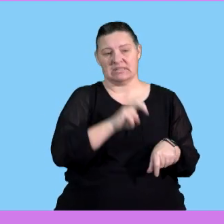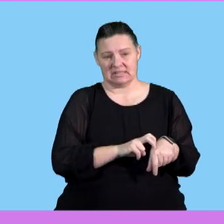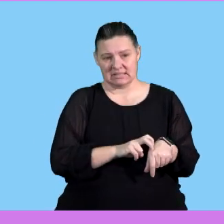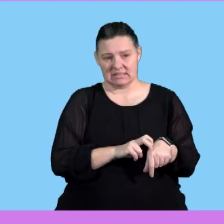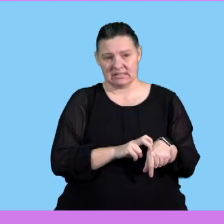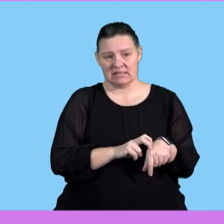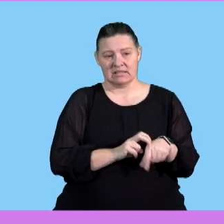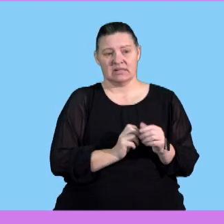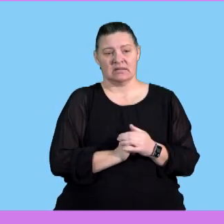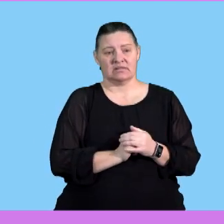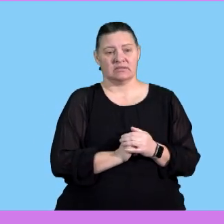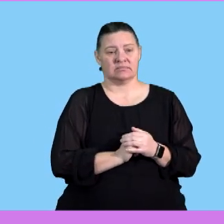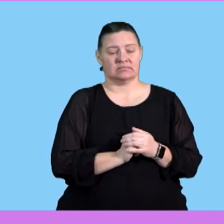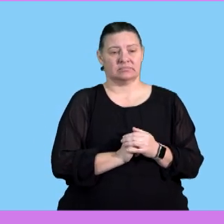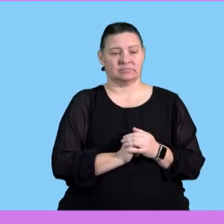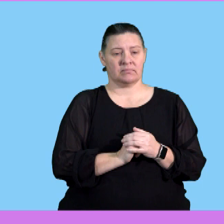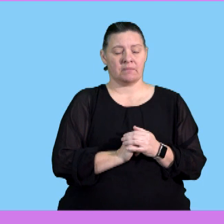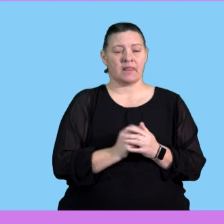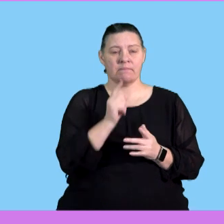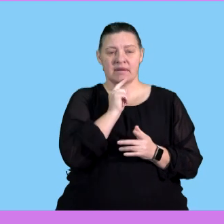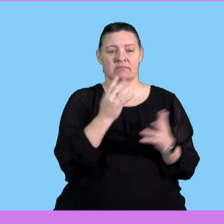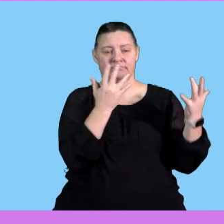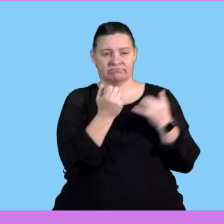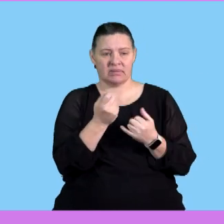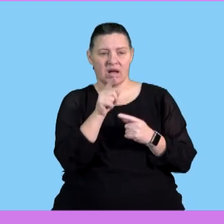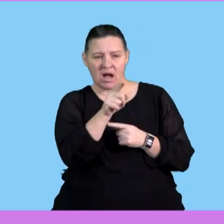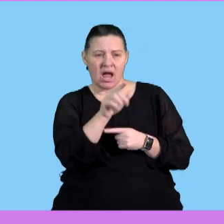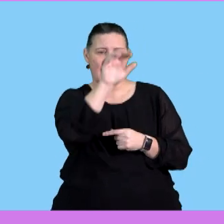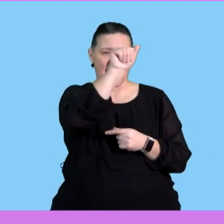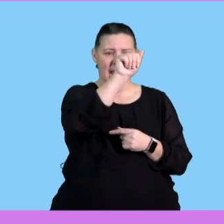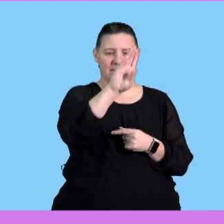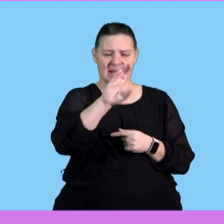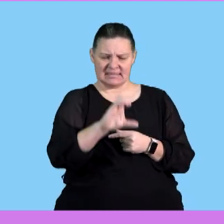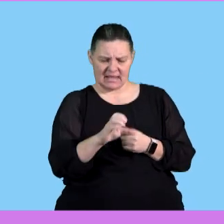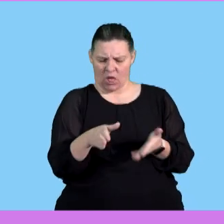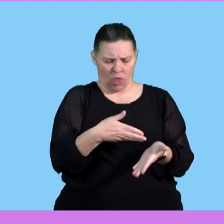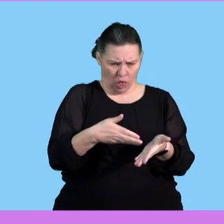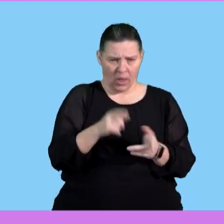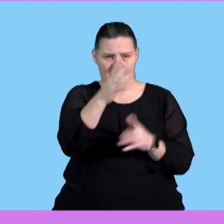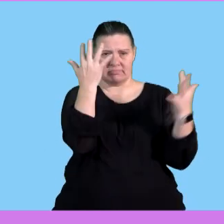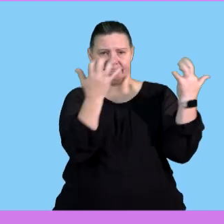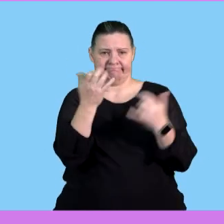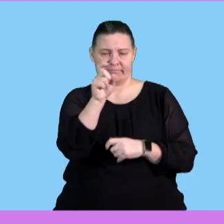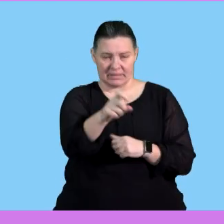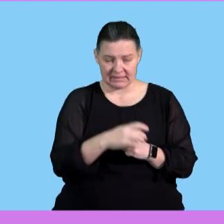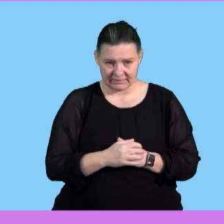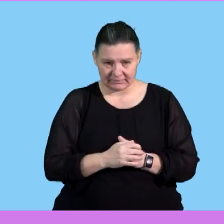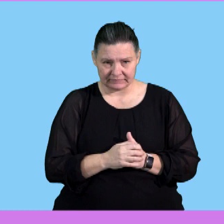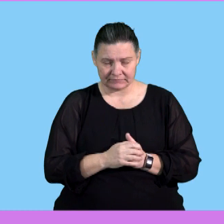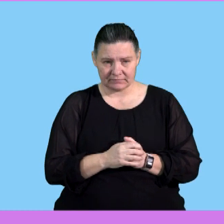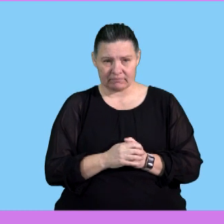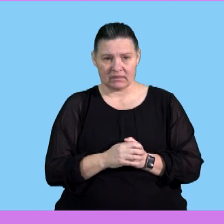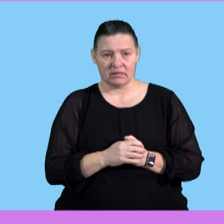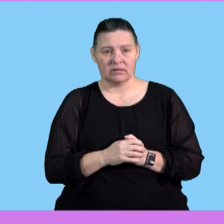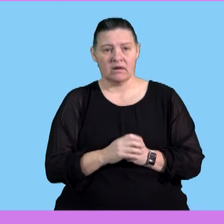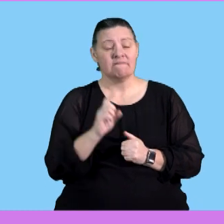paid, of which now it's whereby we will be calculating the missing value of A, B, and C. So now